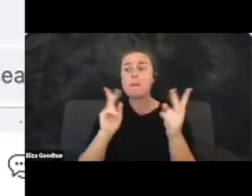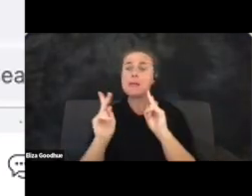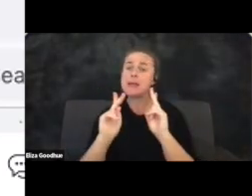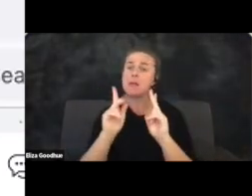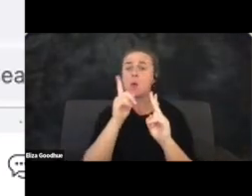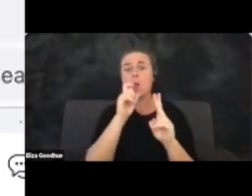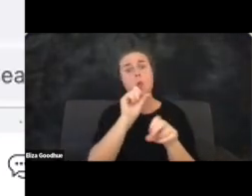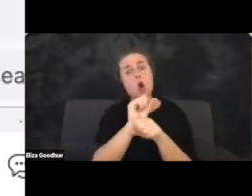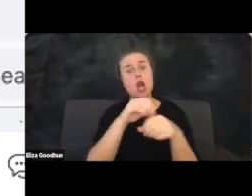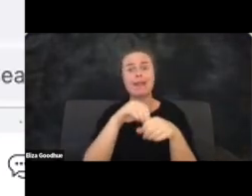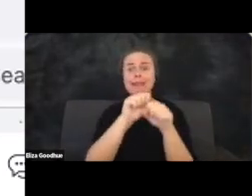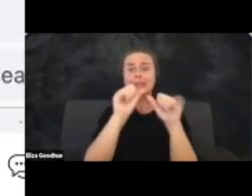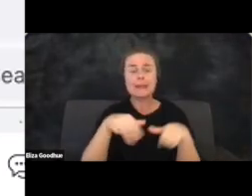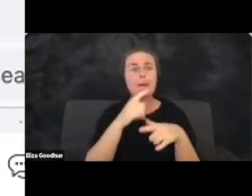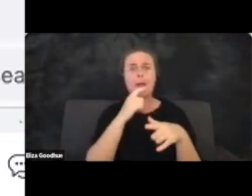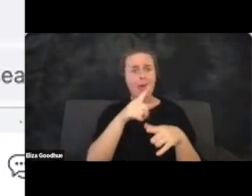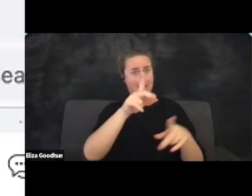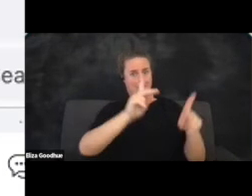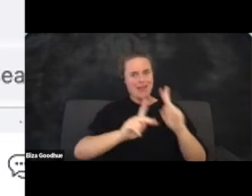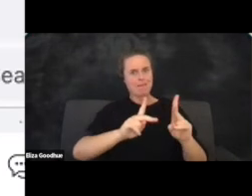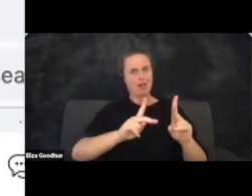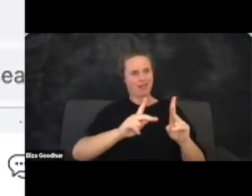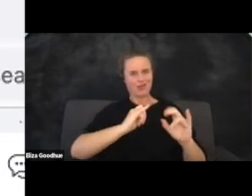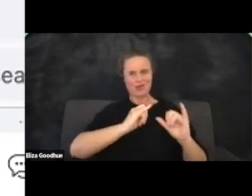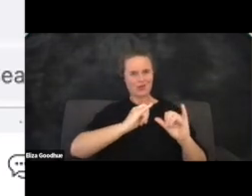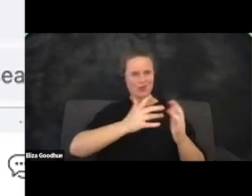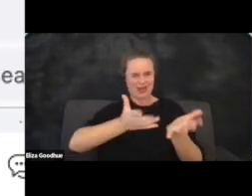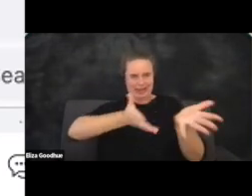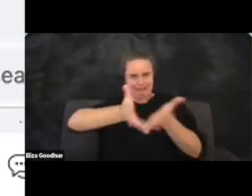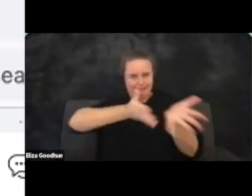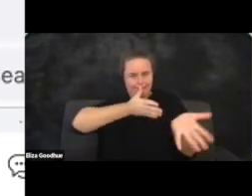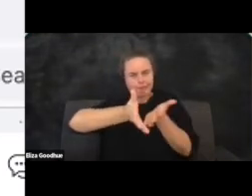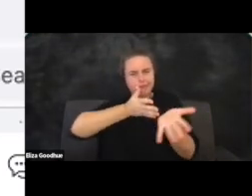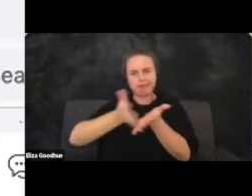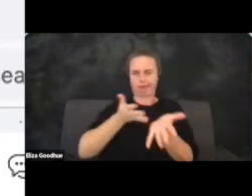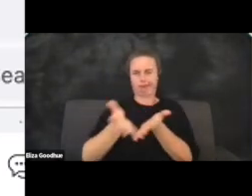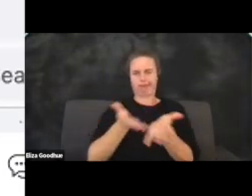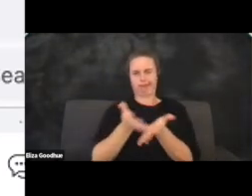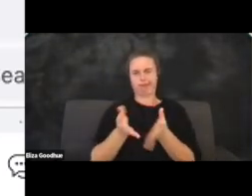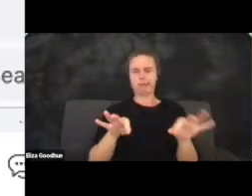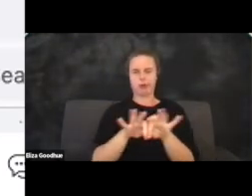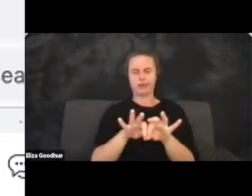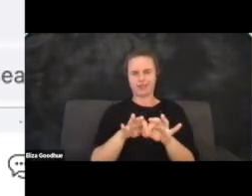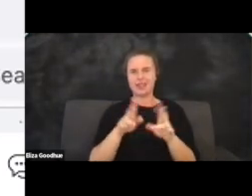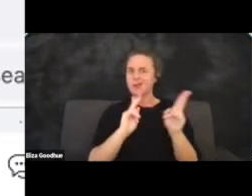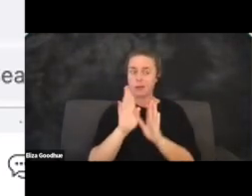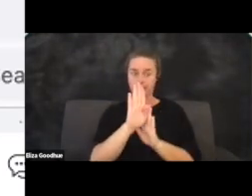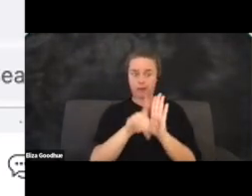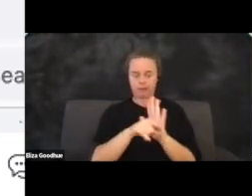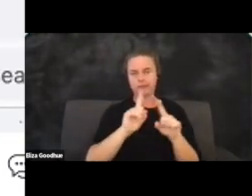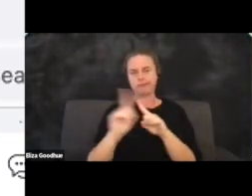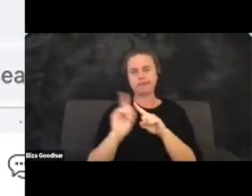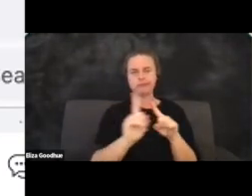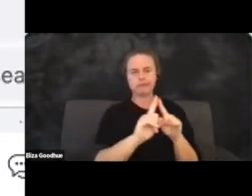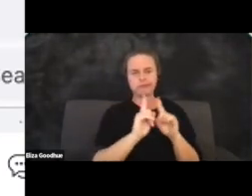them, within them, interacting with those systems. That people are coming and hailing from a lot of different situations right